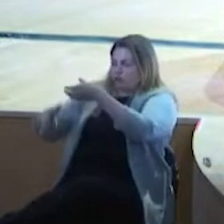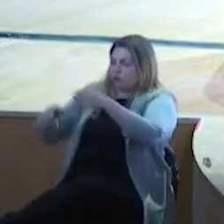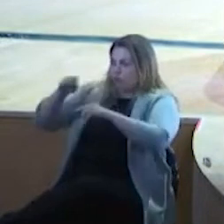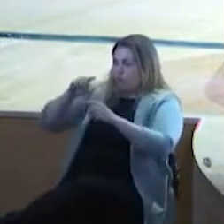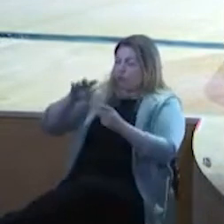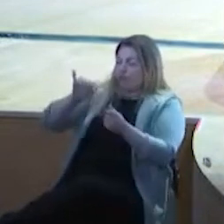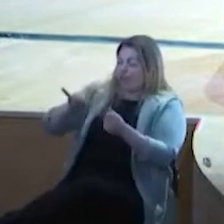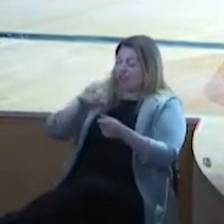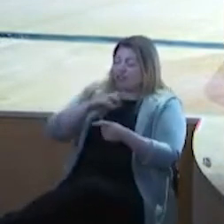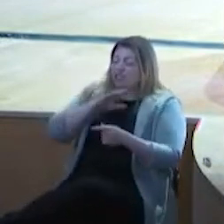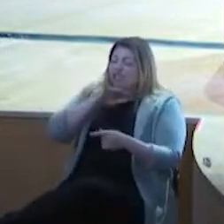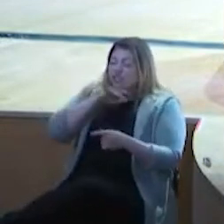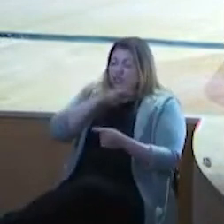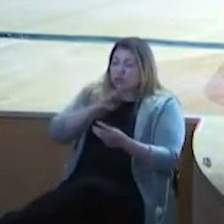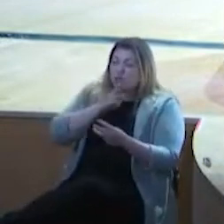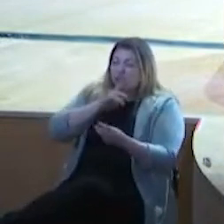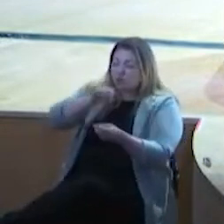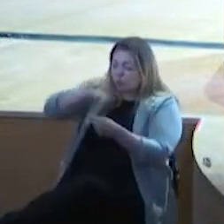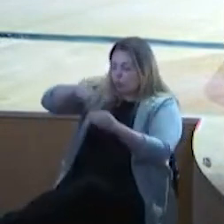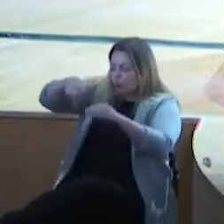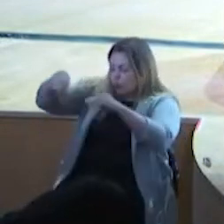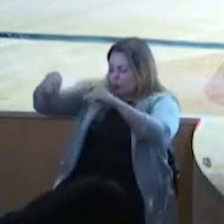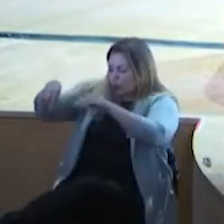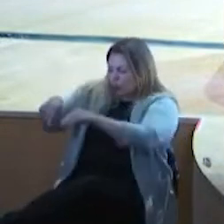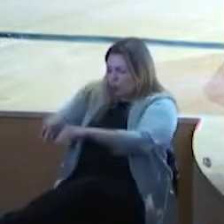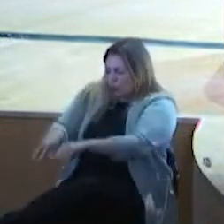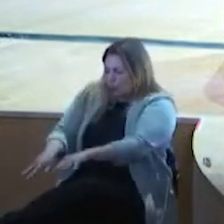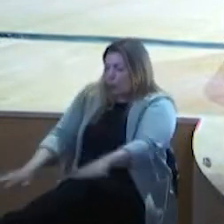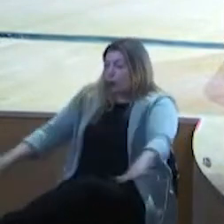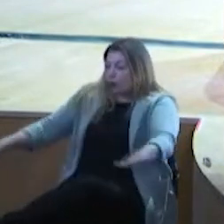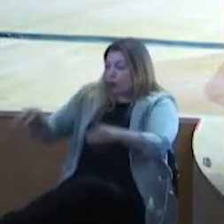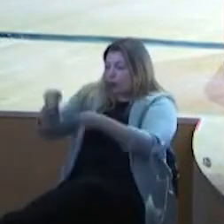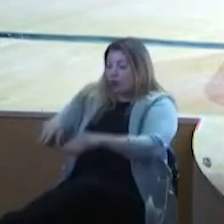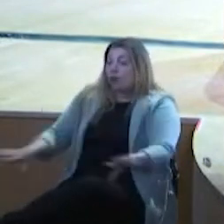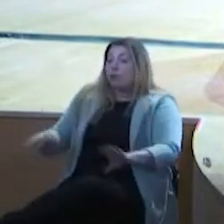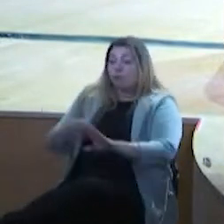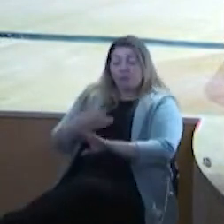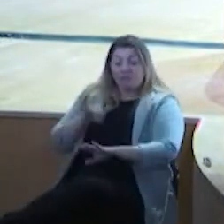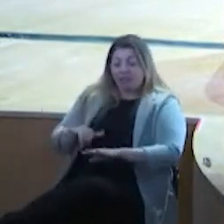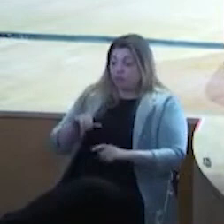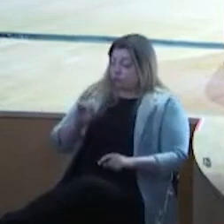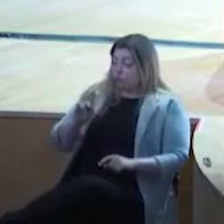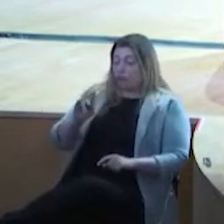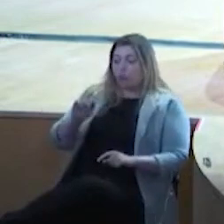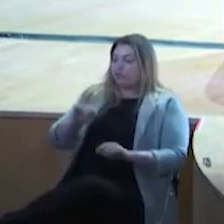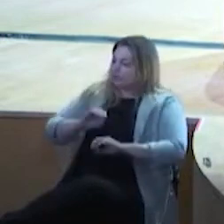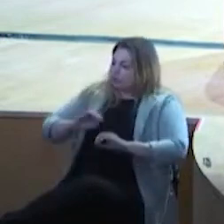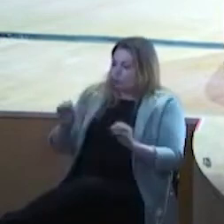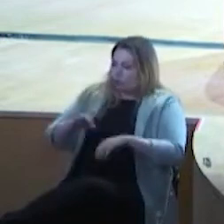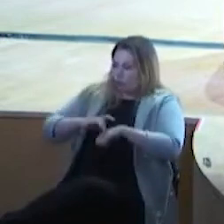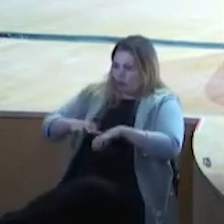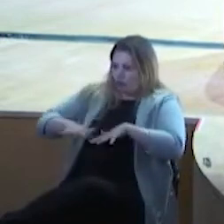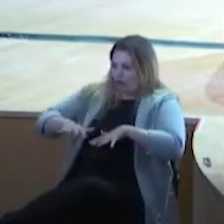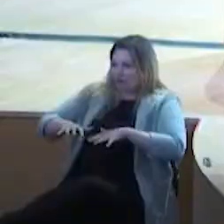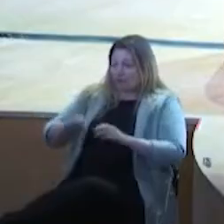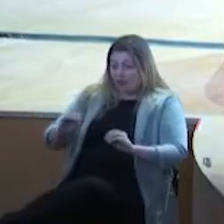wells, the state of Oklahoma had zero recorded earthquakes. And after